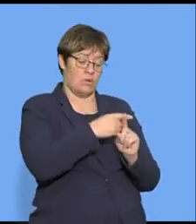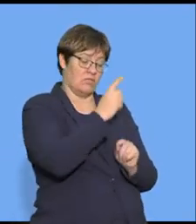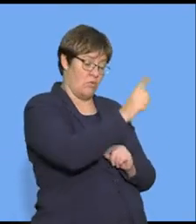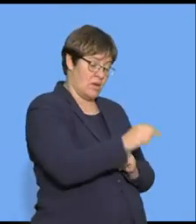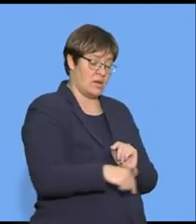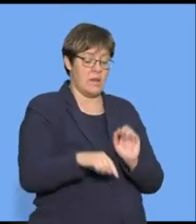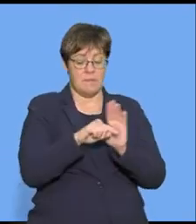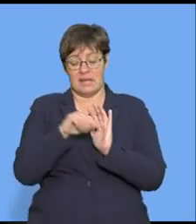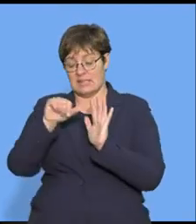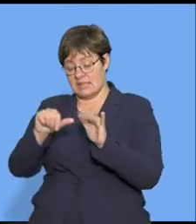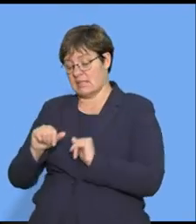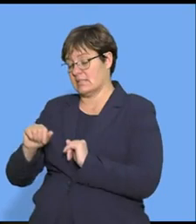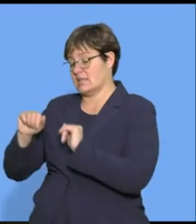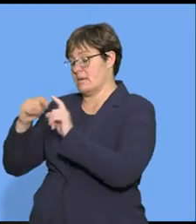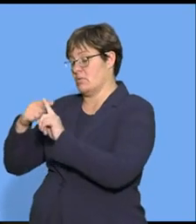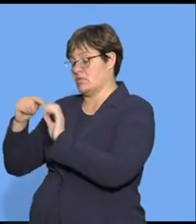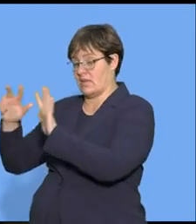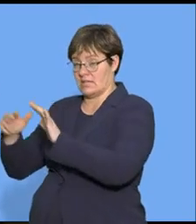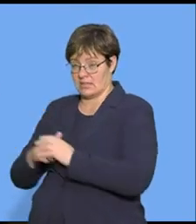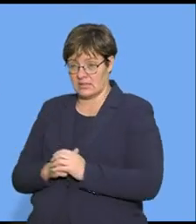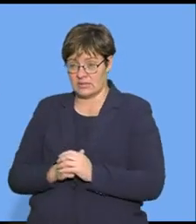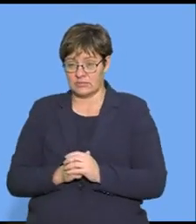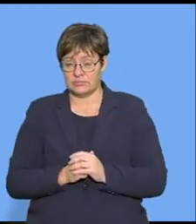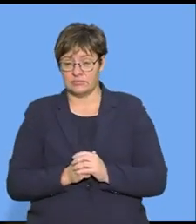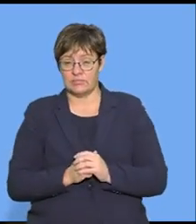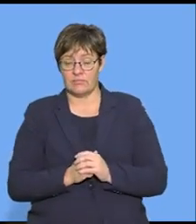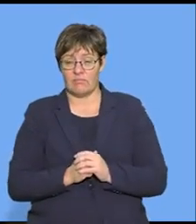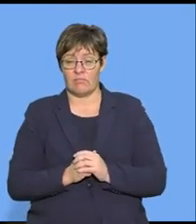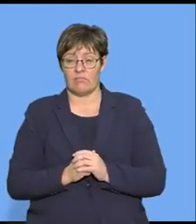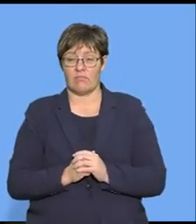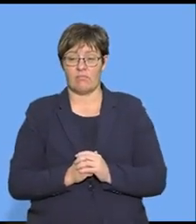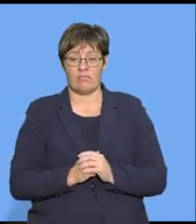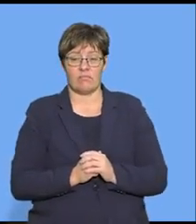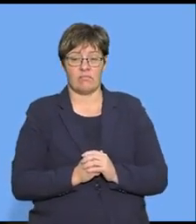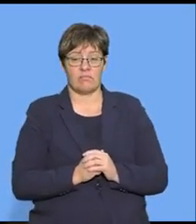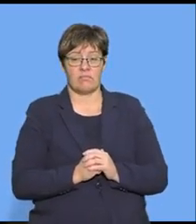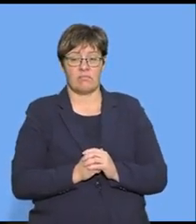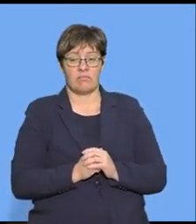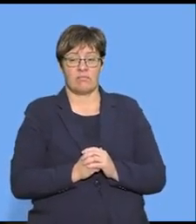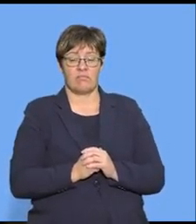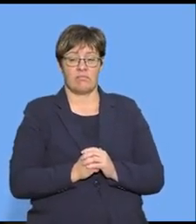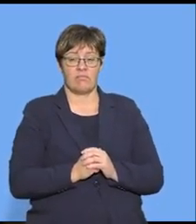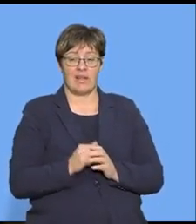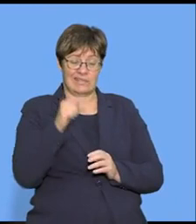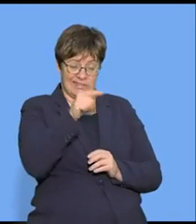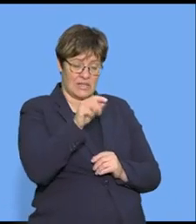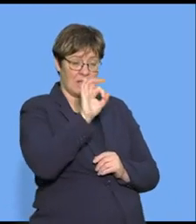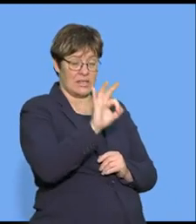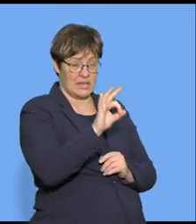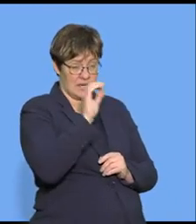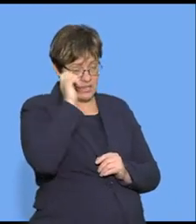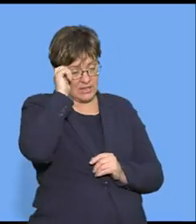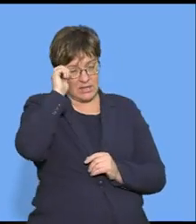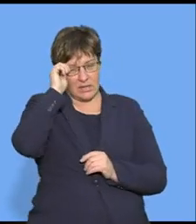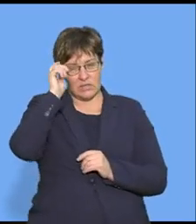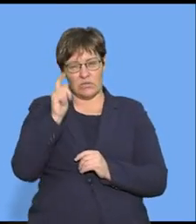6, 8, and then this is going to be 3, right? Now, if h of x is